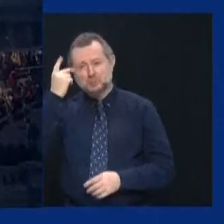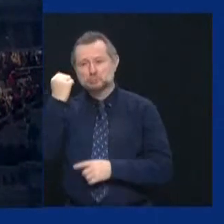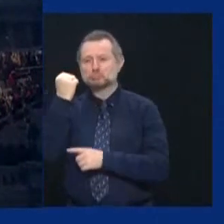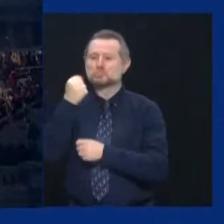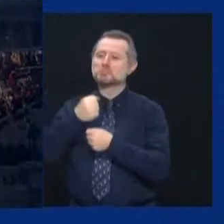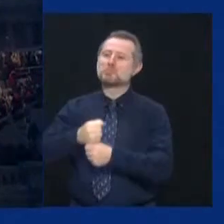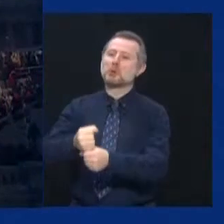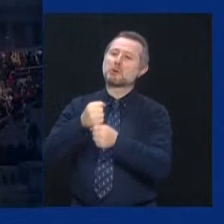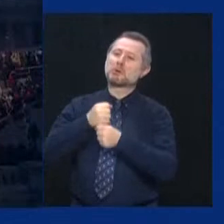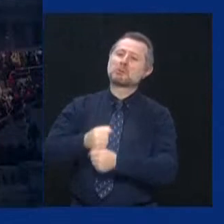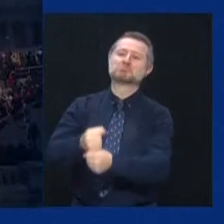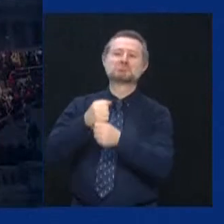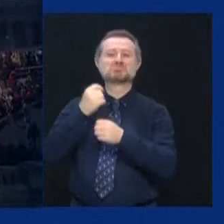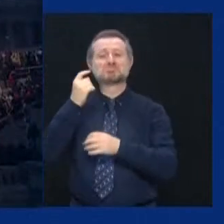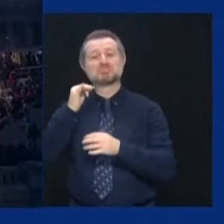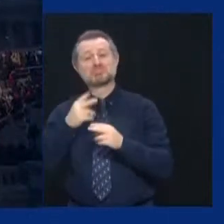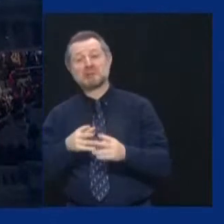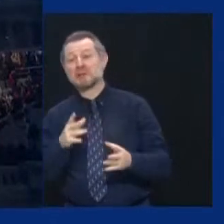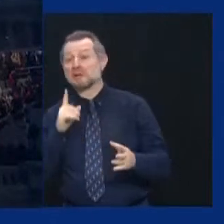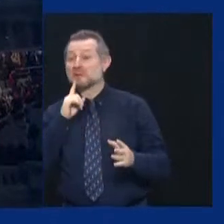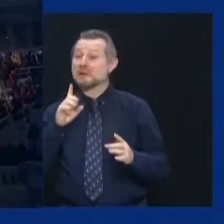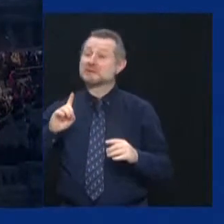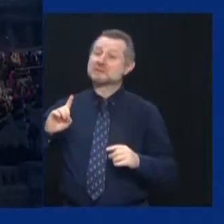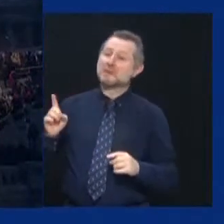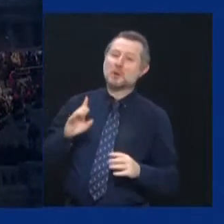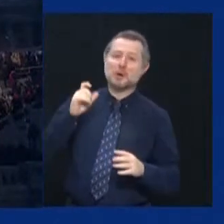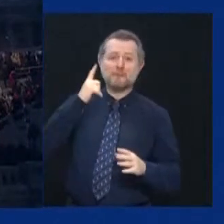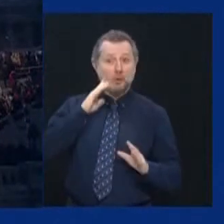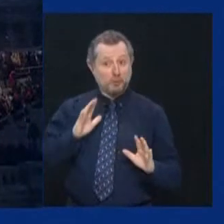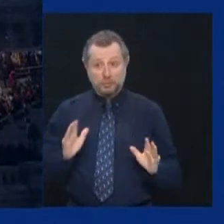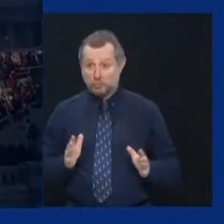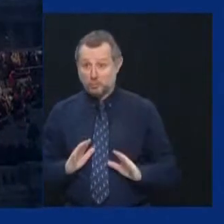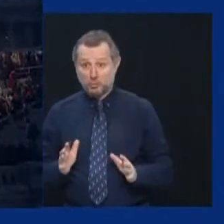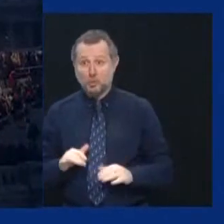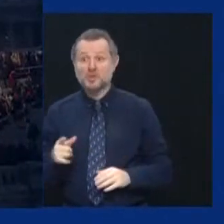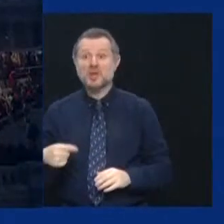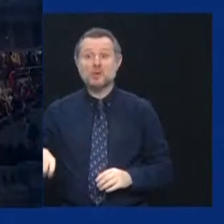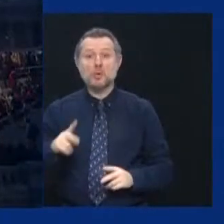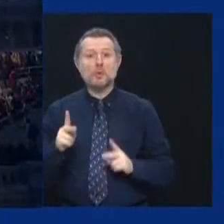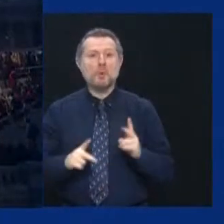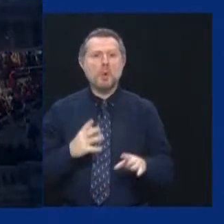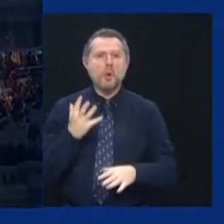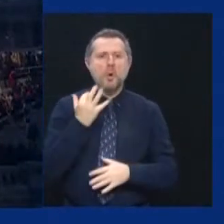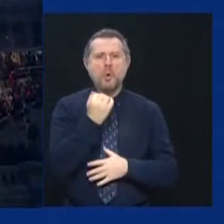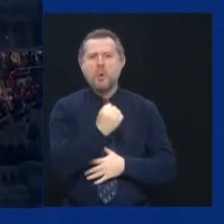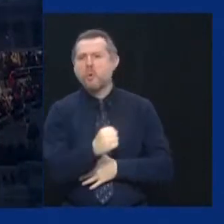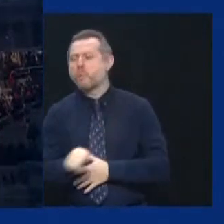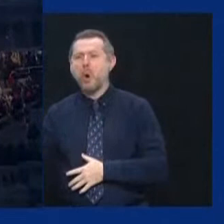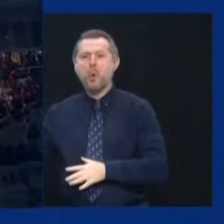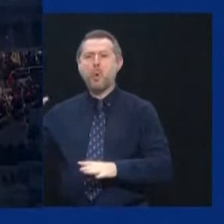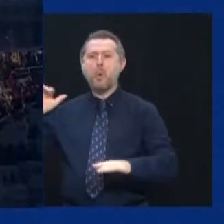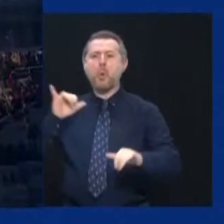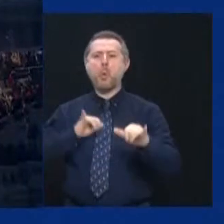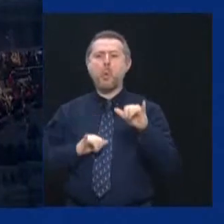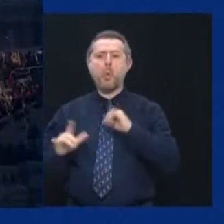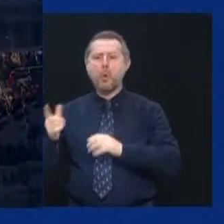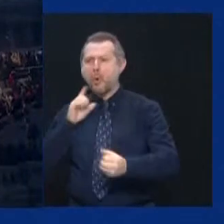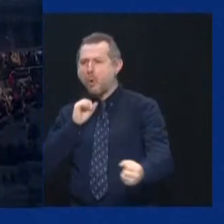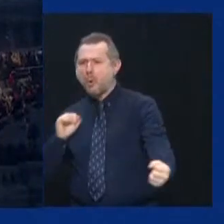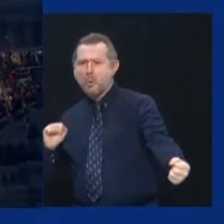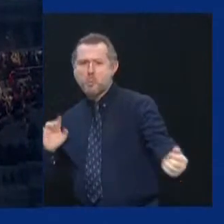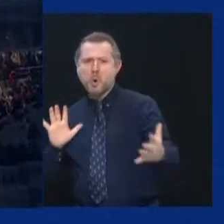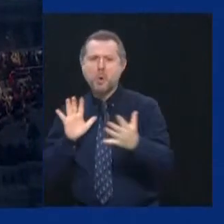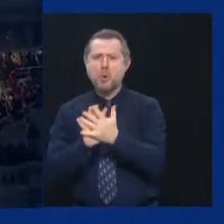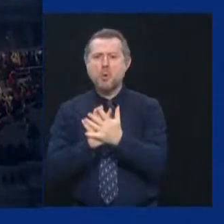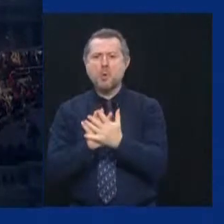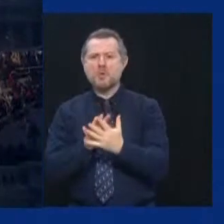action. This was anarchy. This is an explosion of hate. This is the